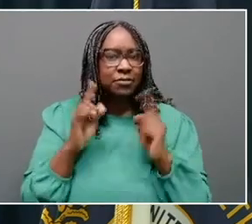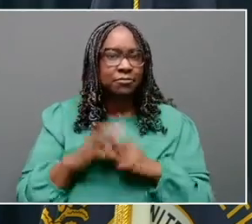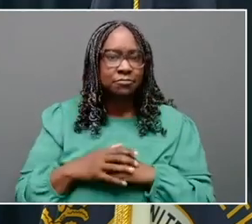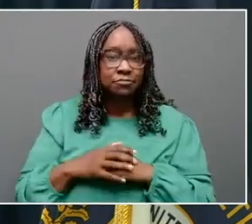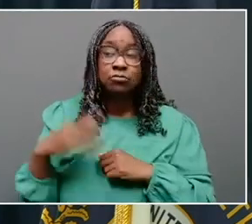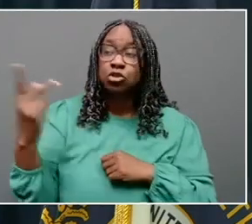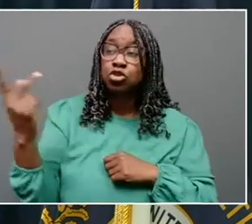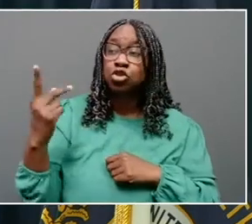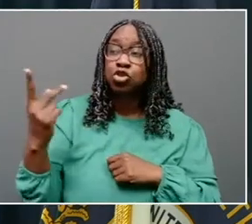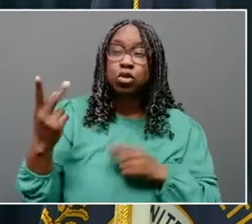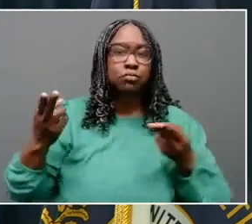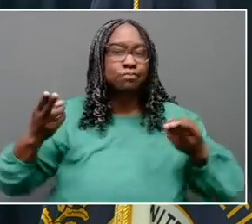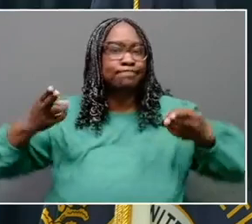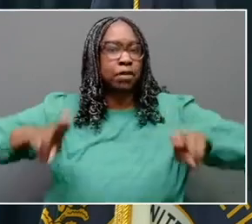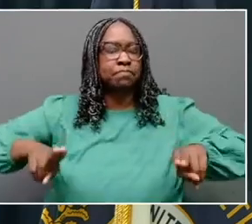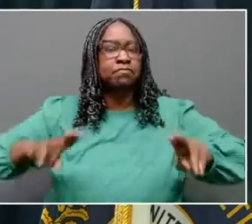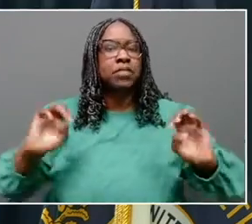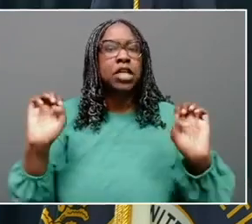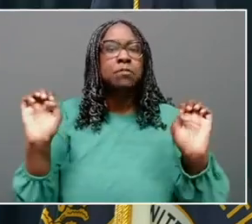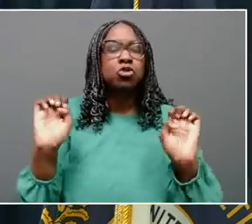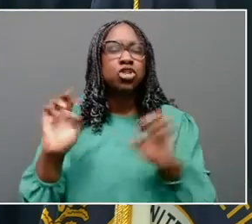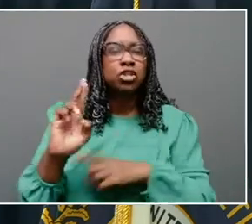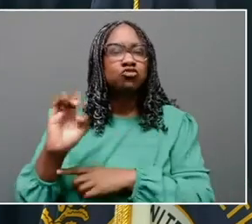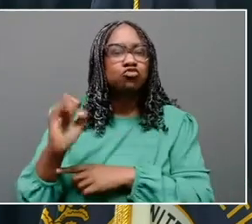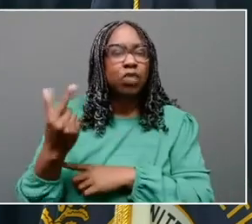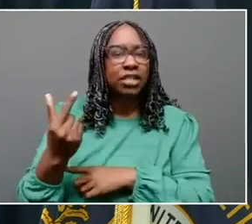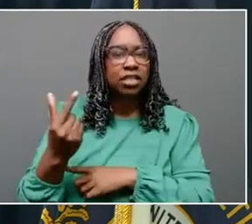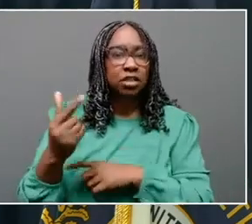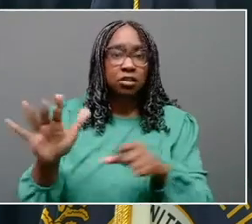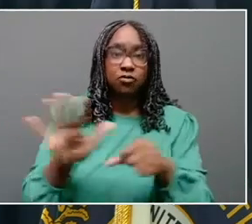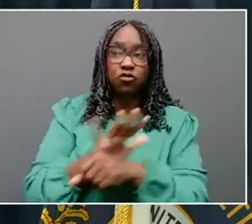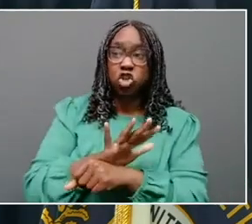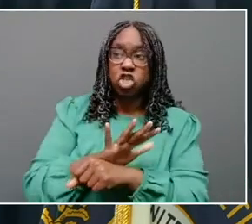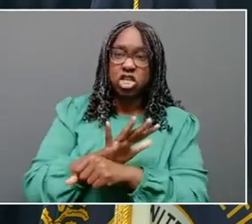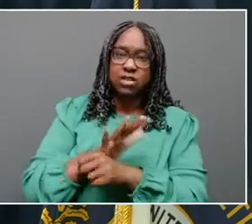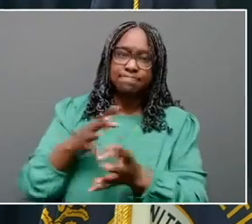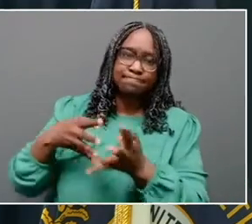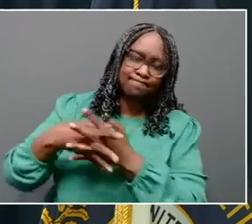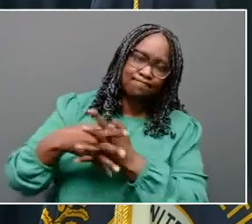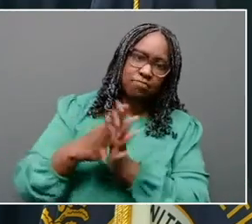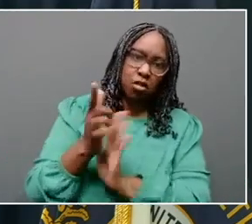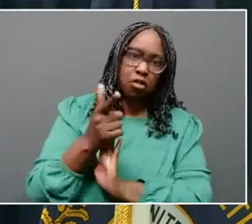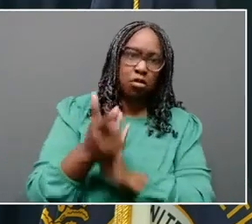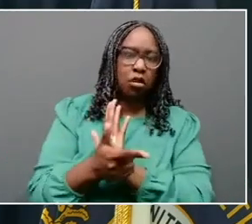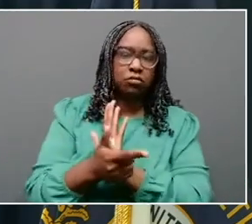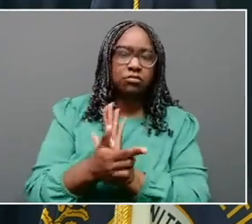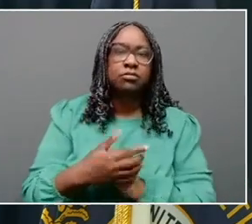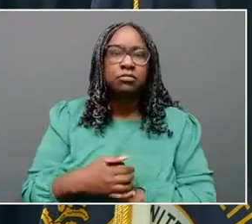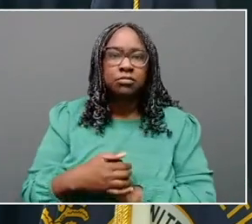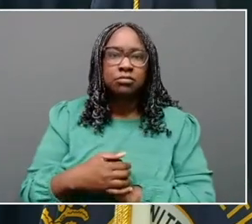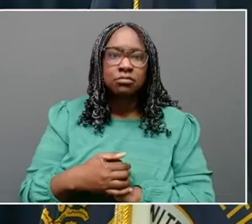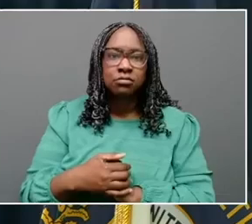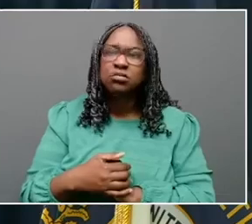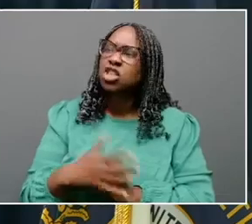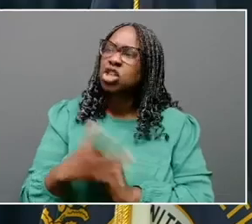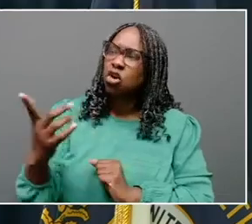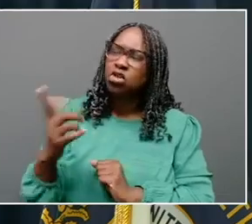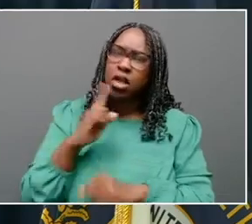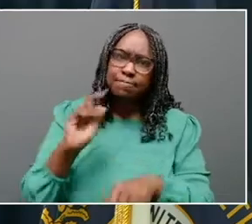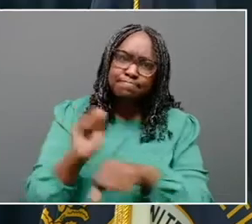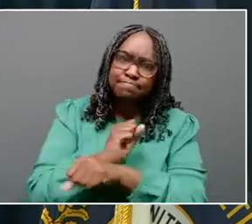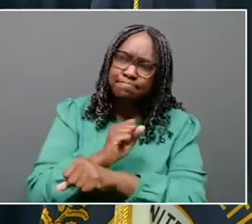emergency regulations to fully implement this law. I appreciate that good faith partnership. It serves Kentuckians